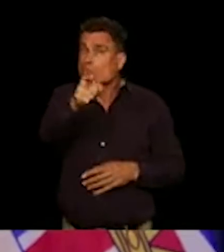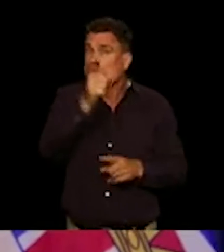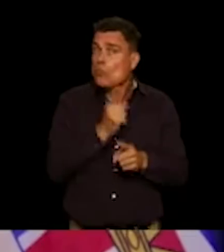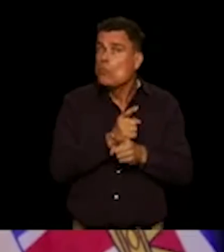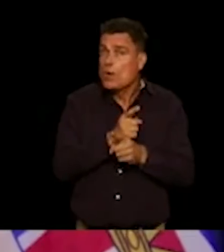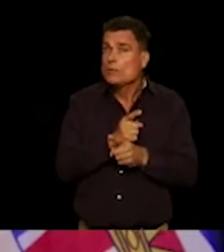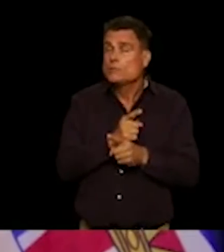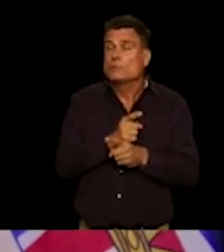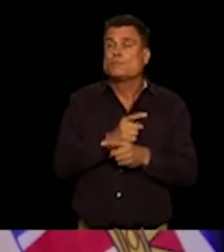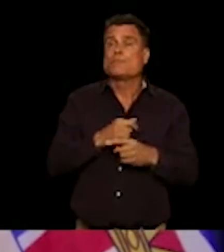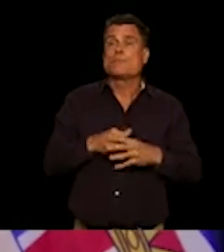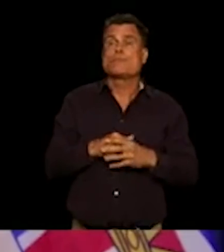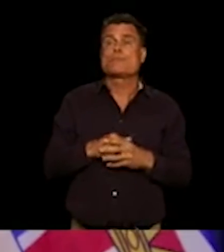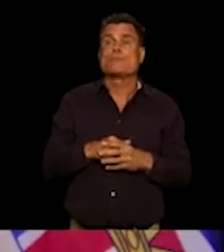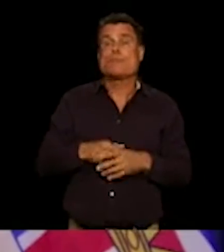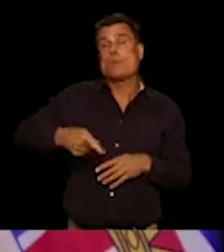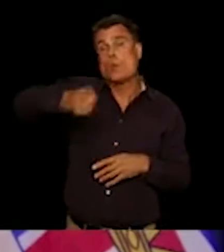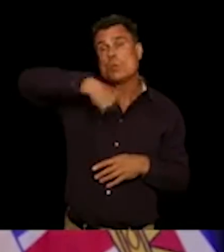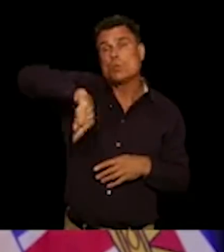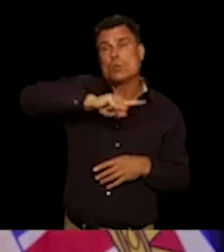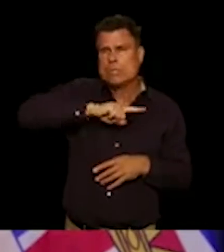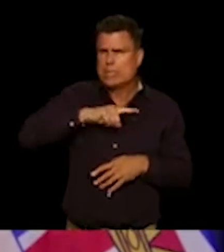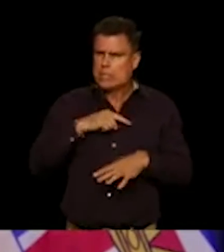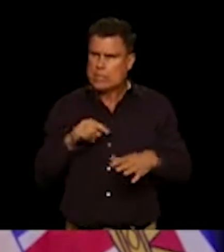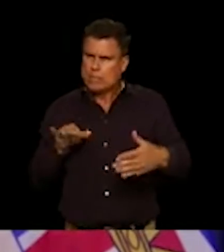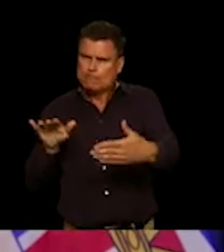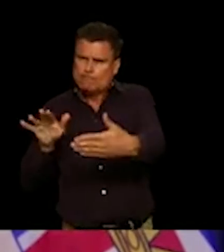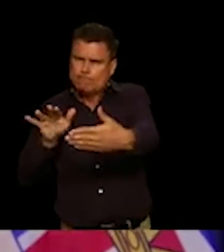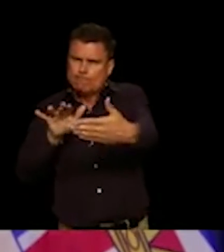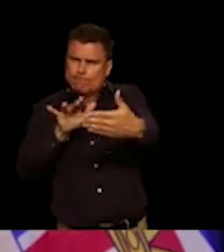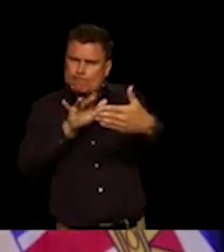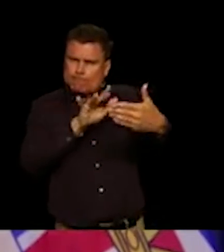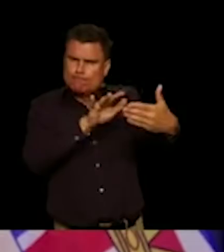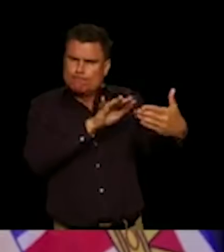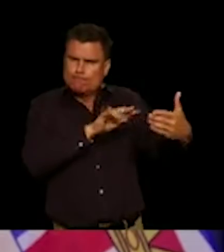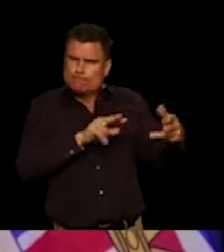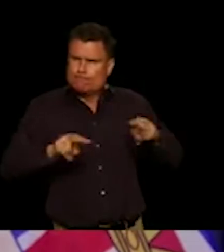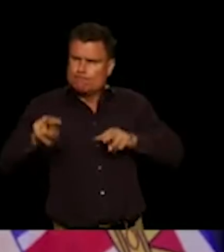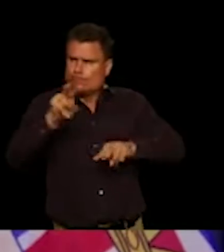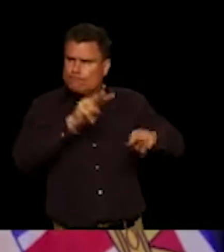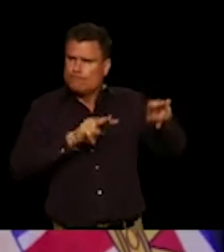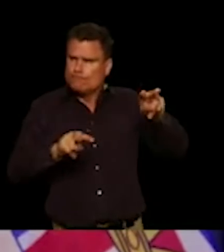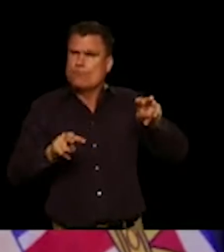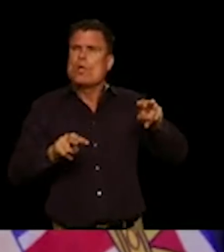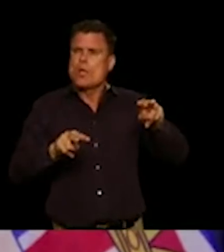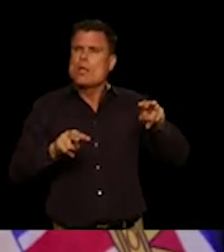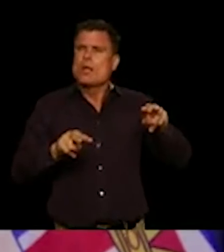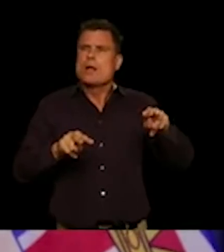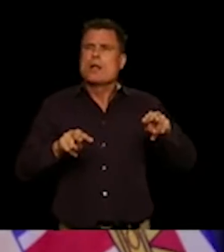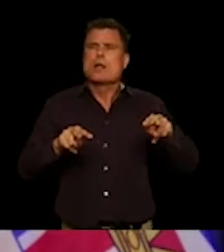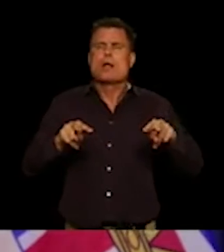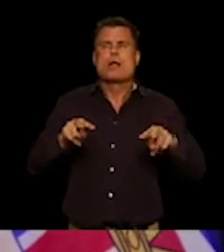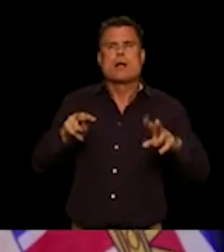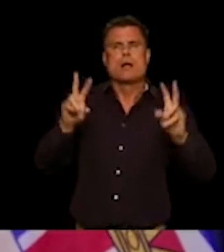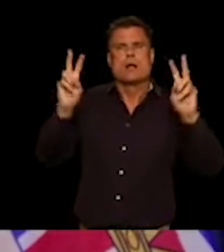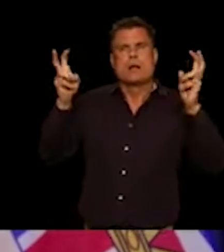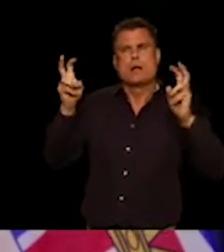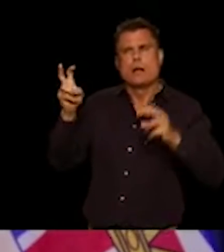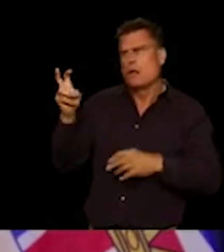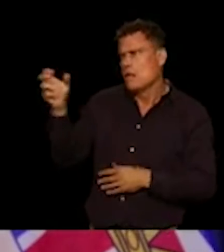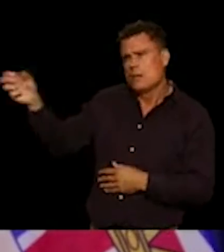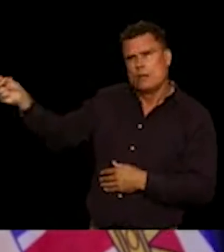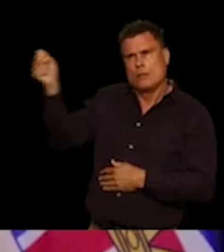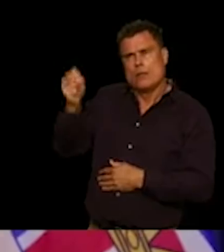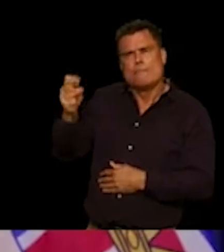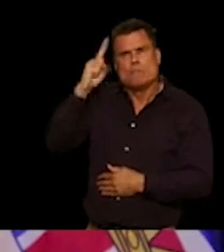again tomorrow. But you're right. We looked at a couple of things: completeness of contact tracing and the time it takes to find